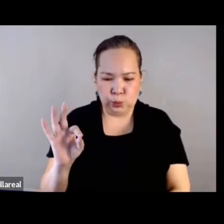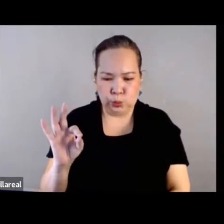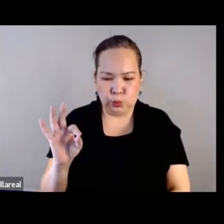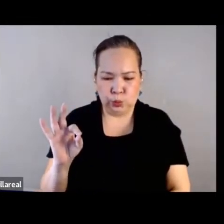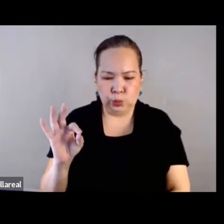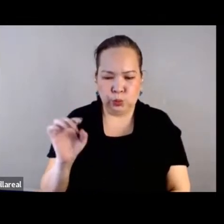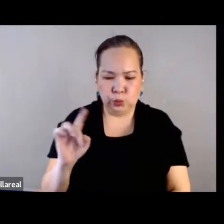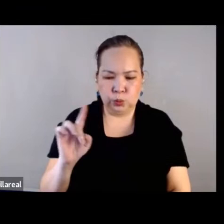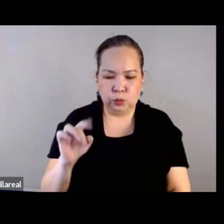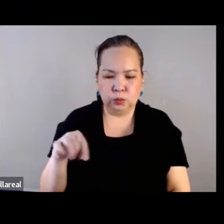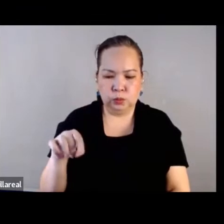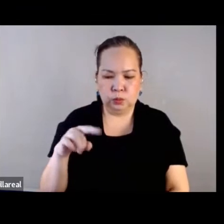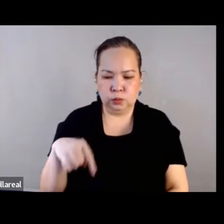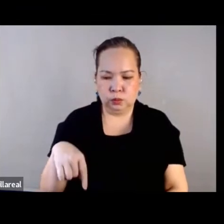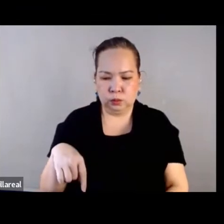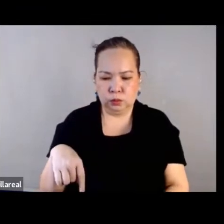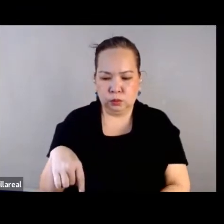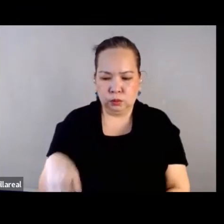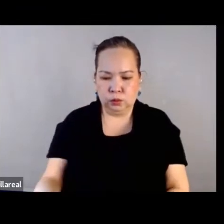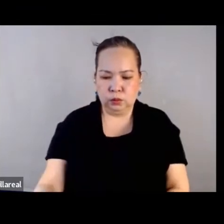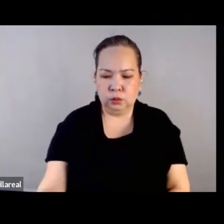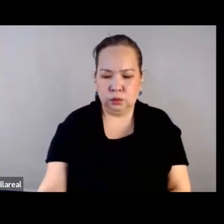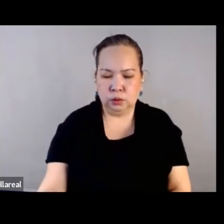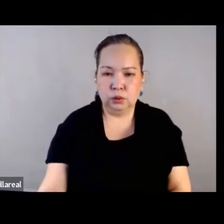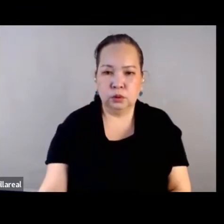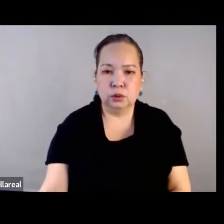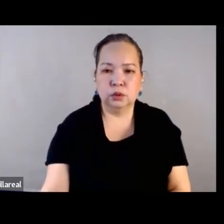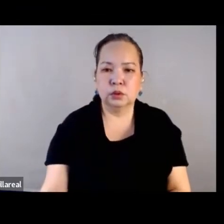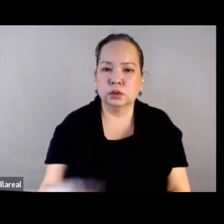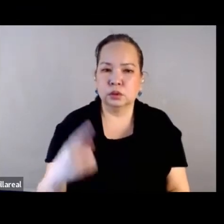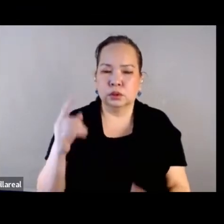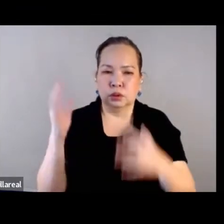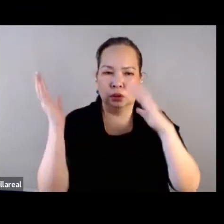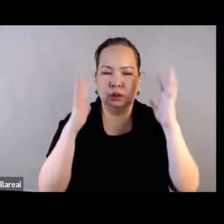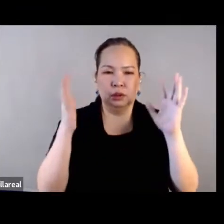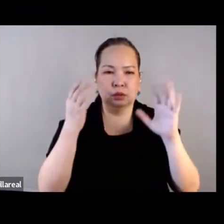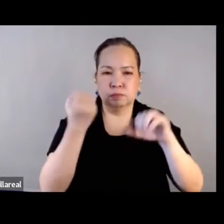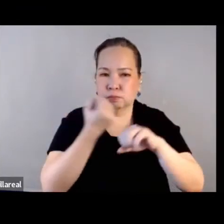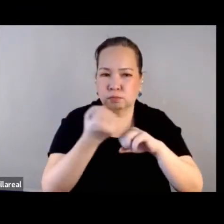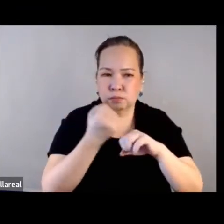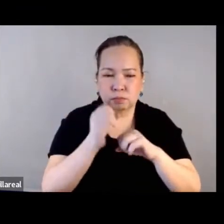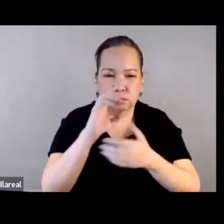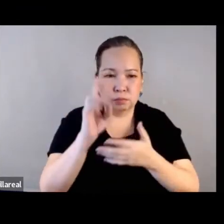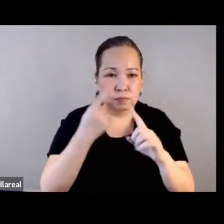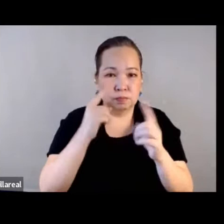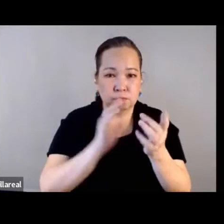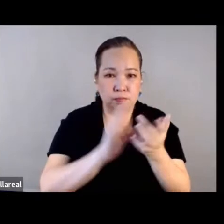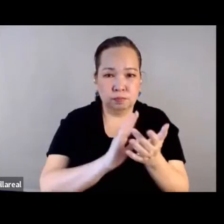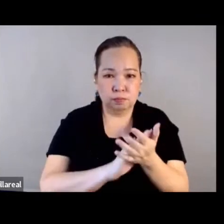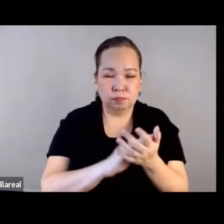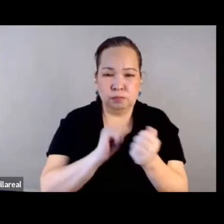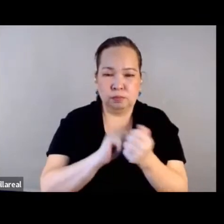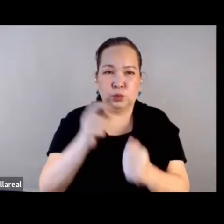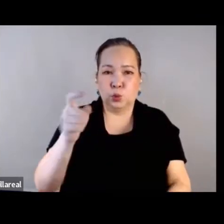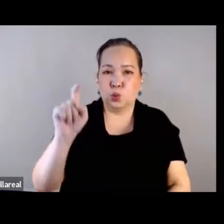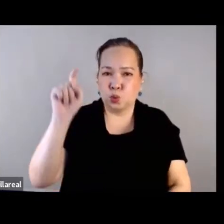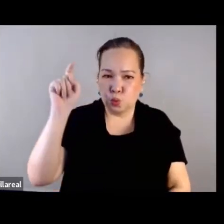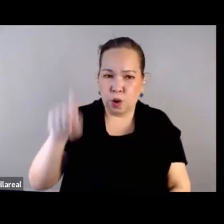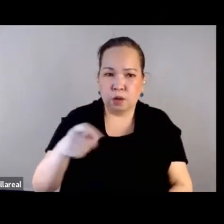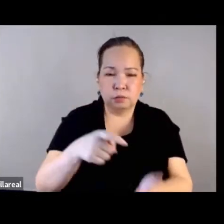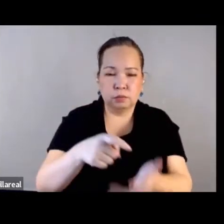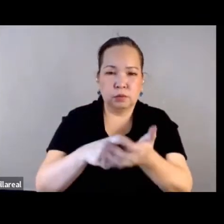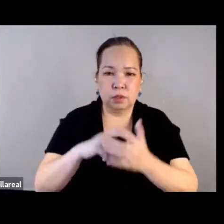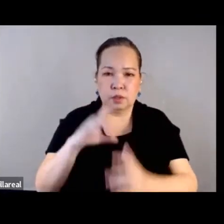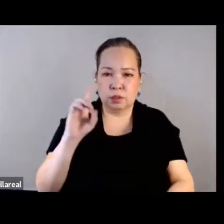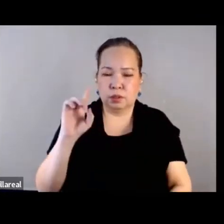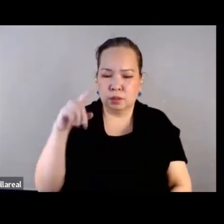a disaster resilient master design for schools. It mandates the DPWH and the DepEd